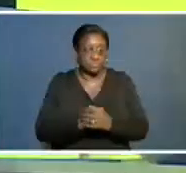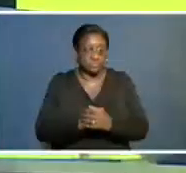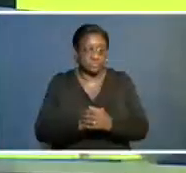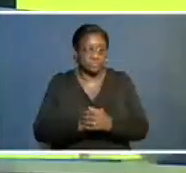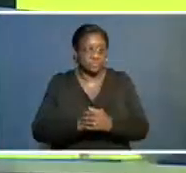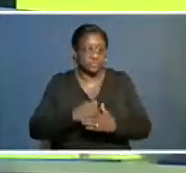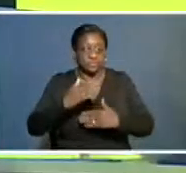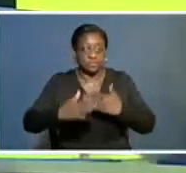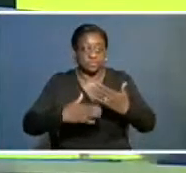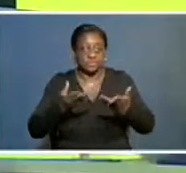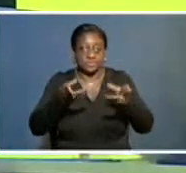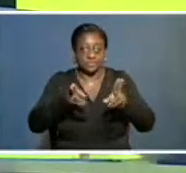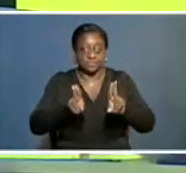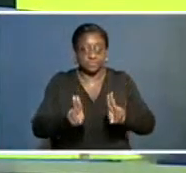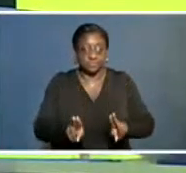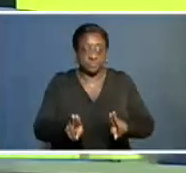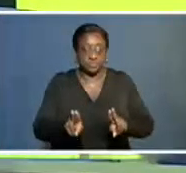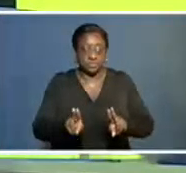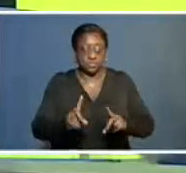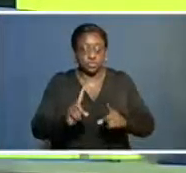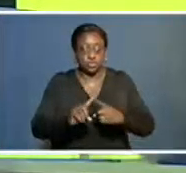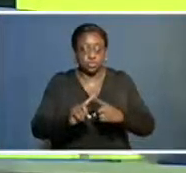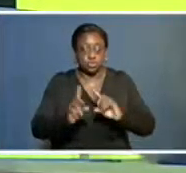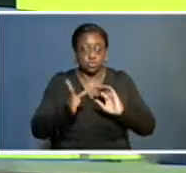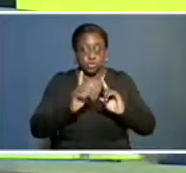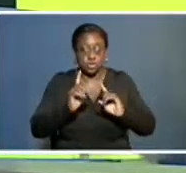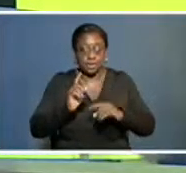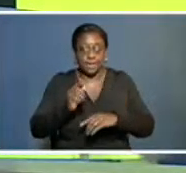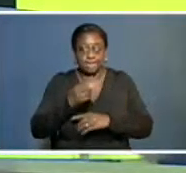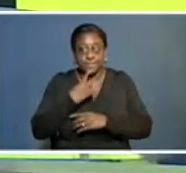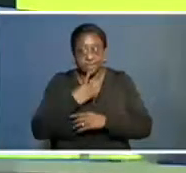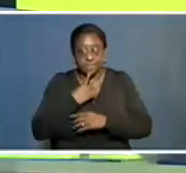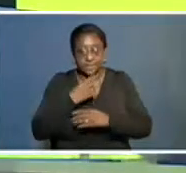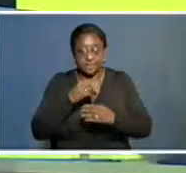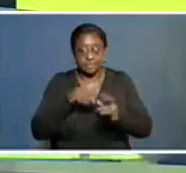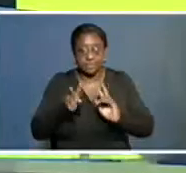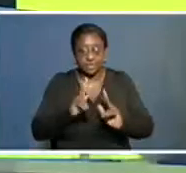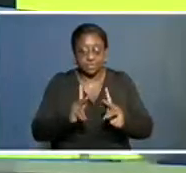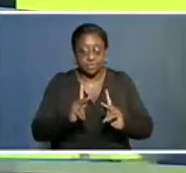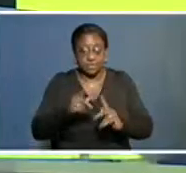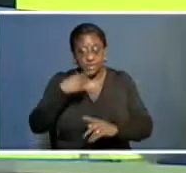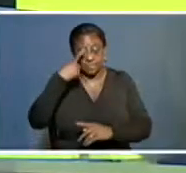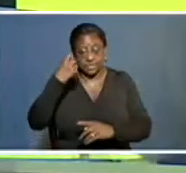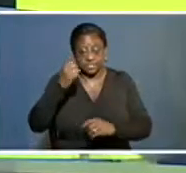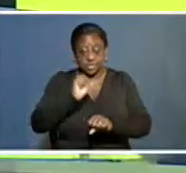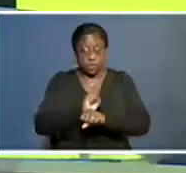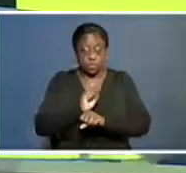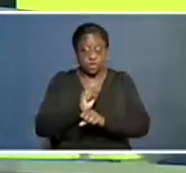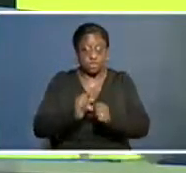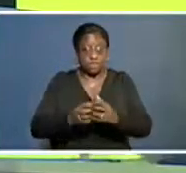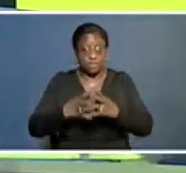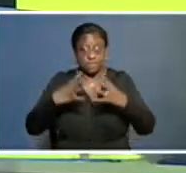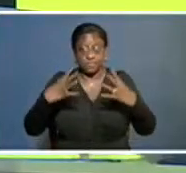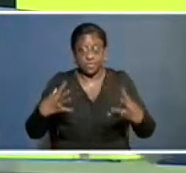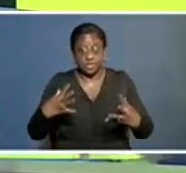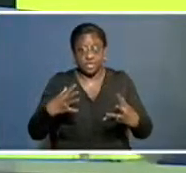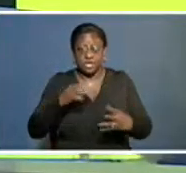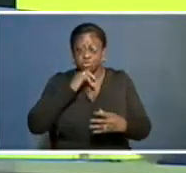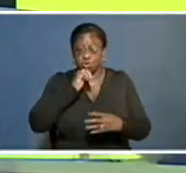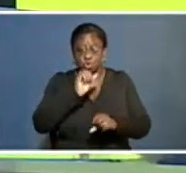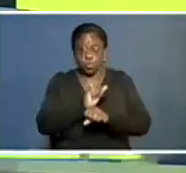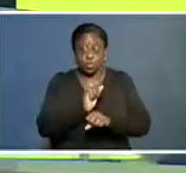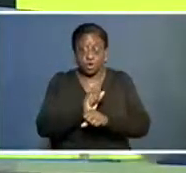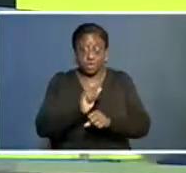Progress being made on efforts to regularize public service employees after many have been working for decades without being made